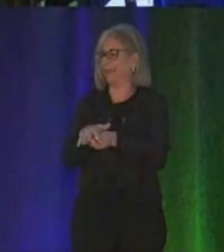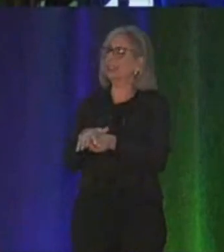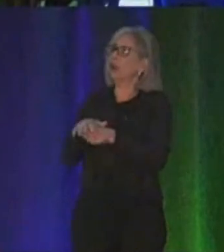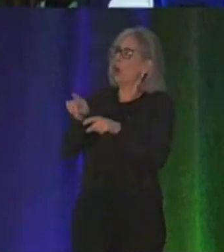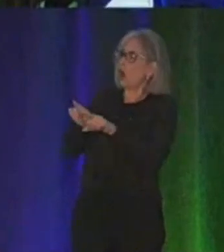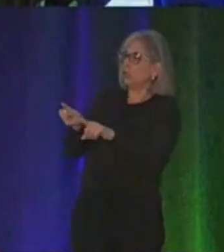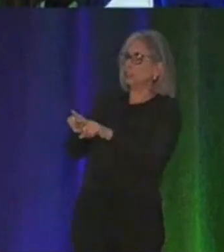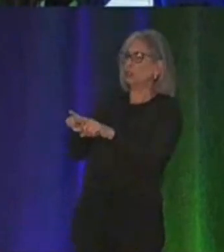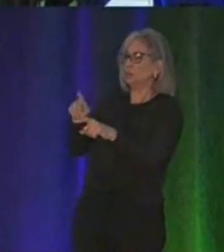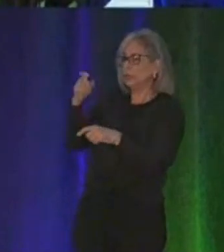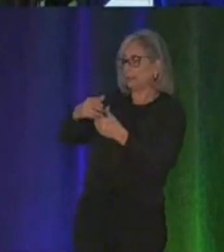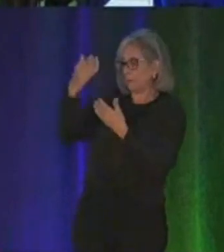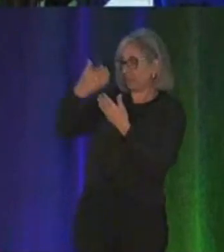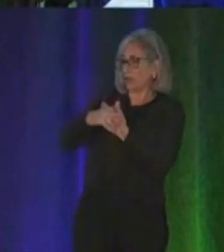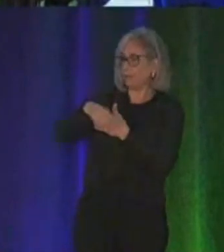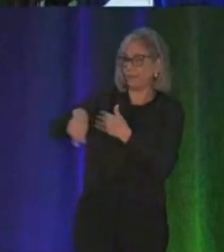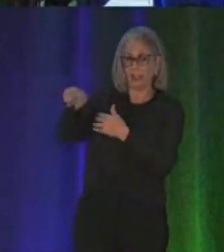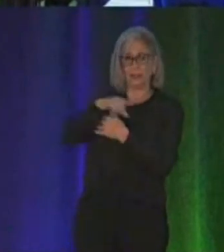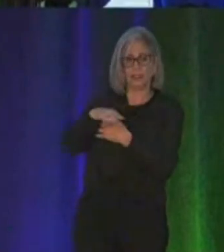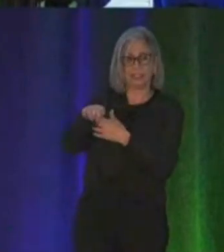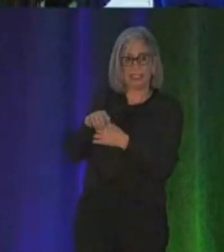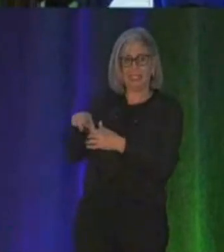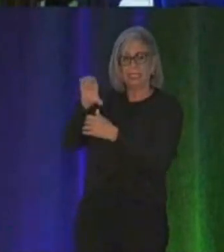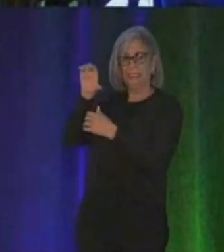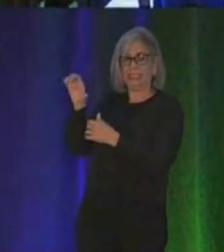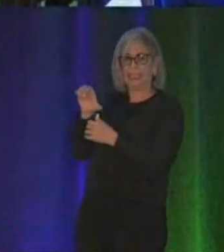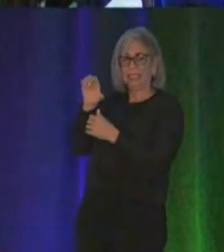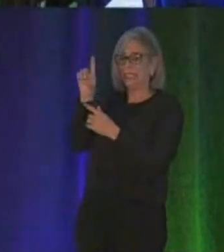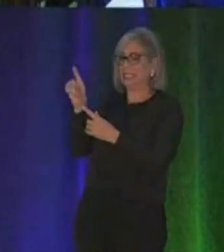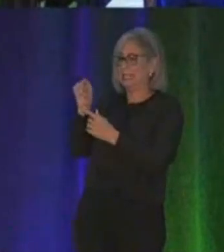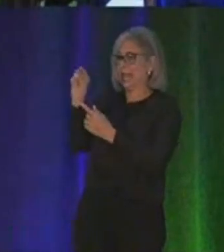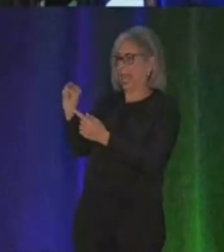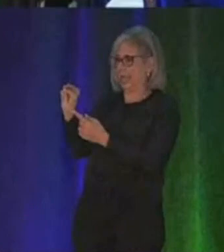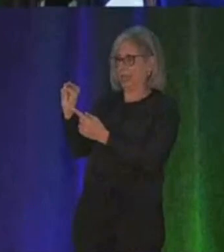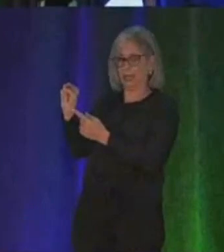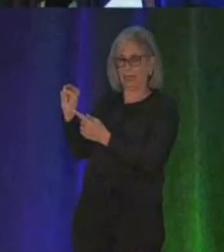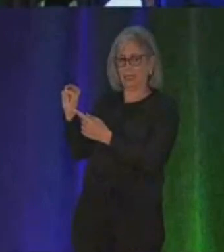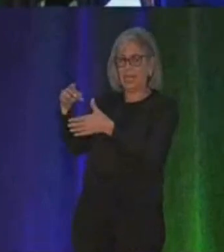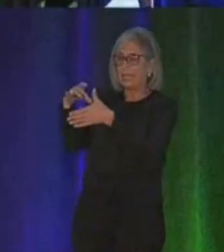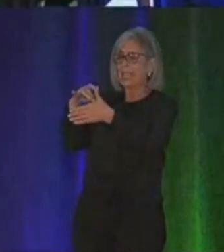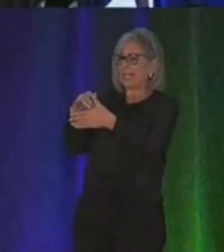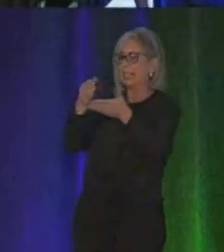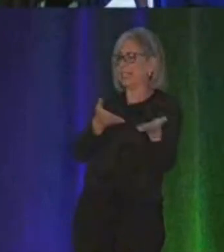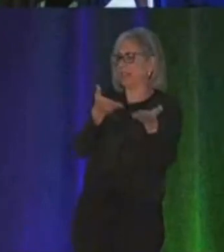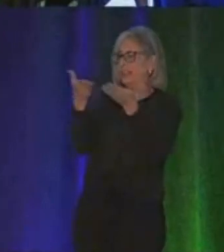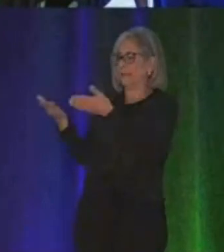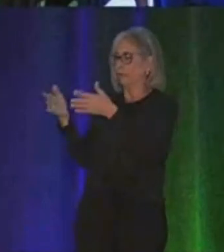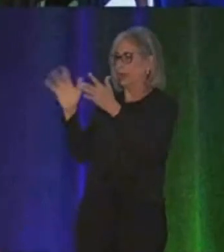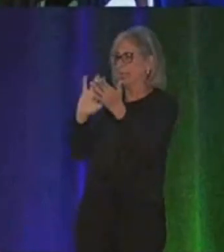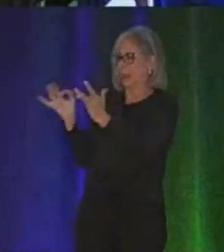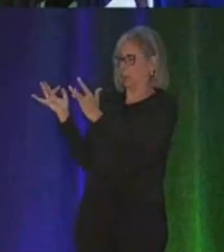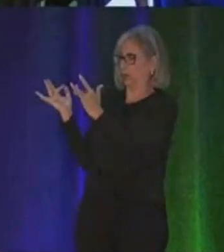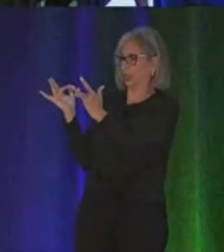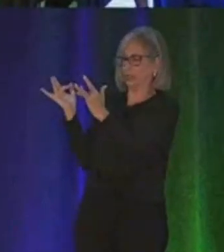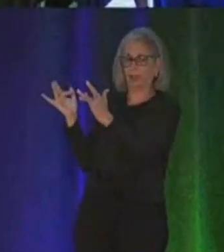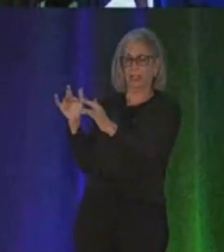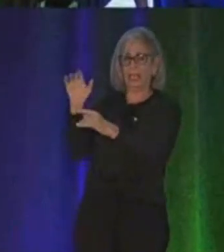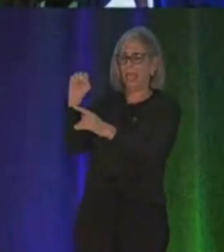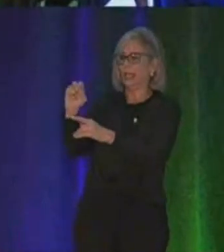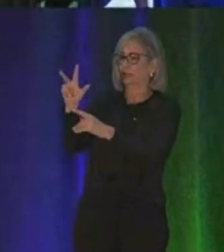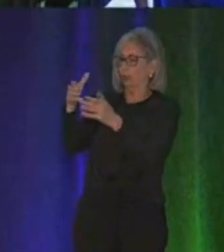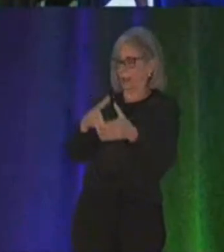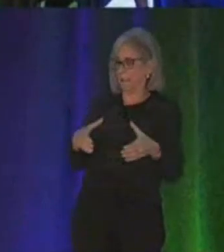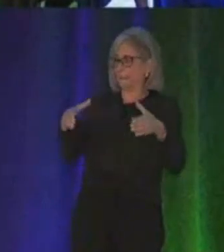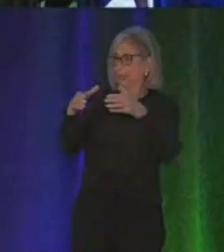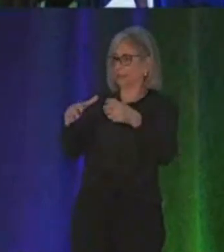need to put in front of it, it's called a CDN. And I'm sure a lot of you are familiar with this. A CDN is a content delivery network. So S3 buckets are